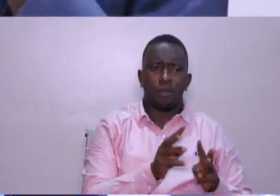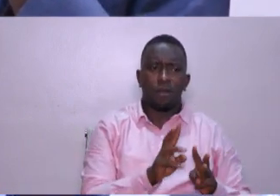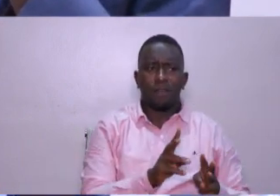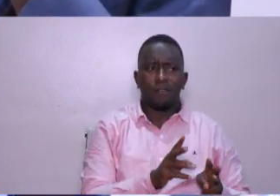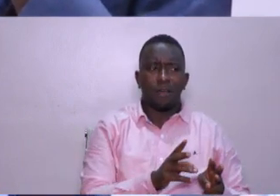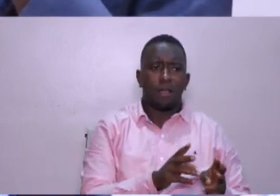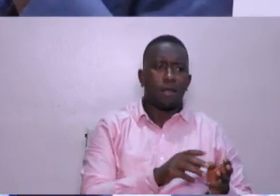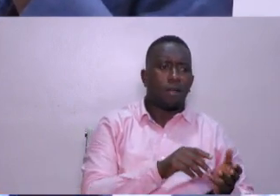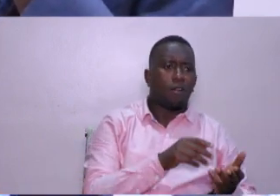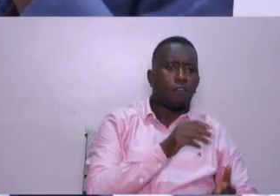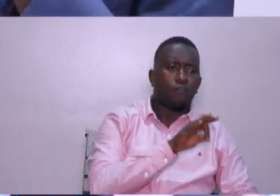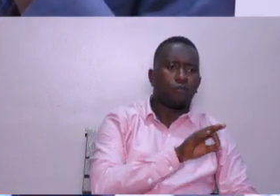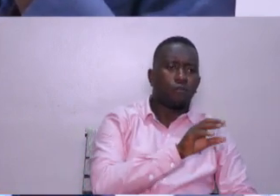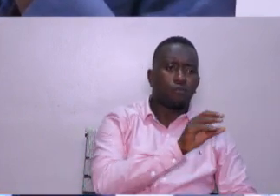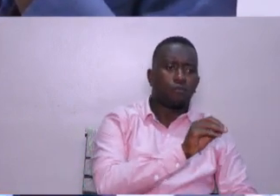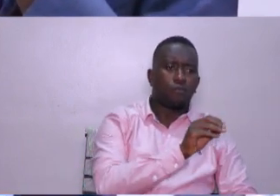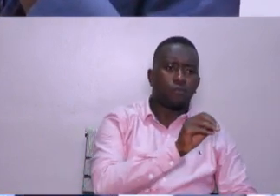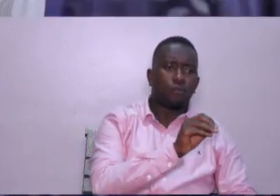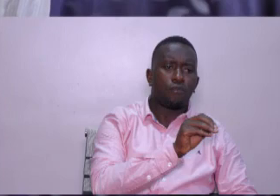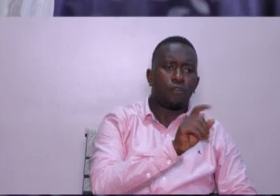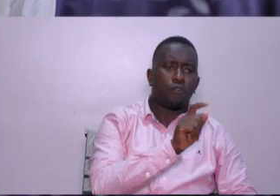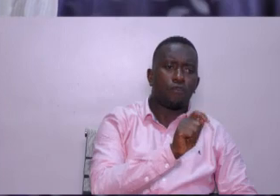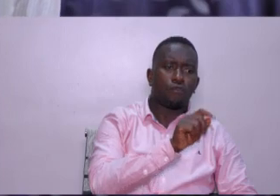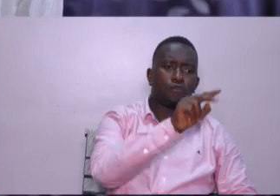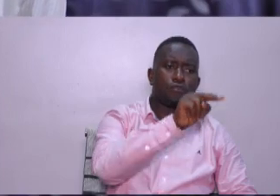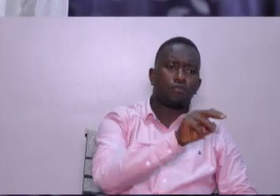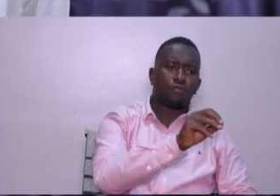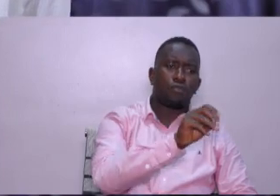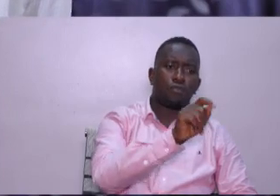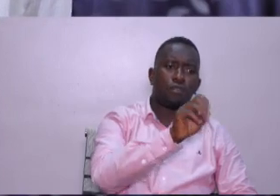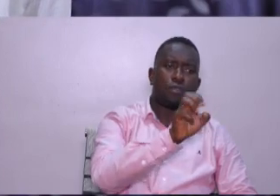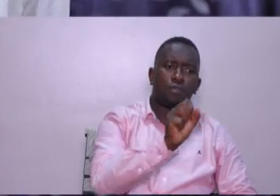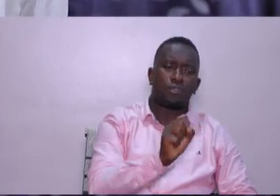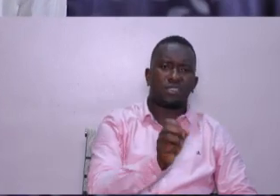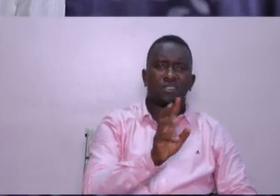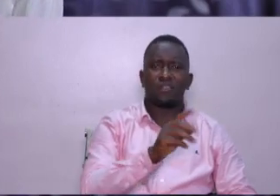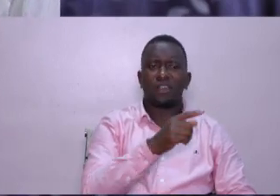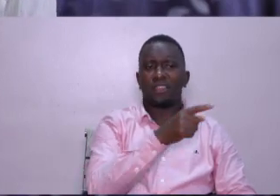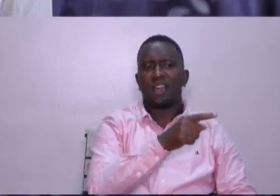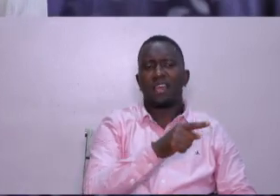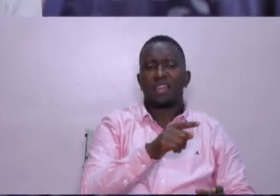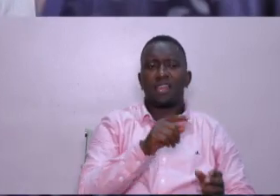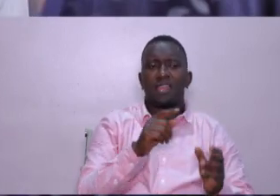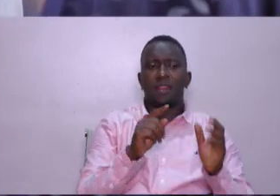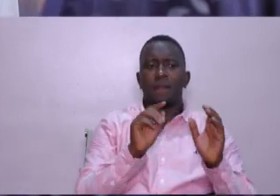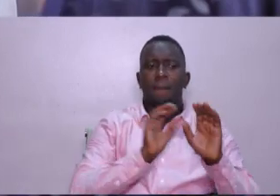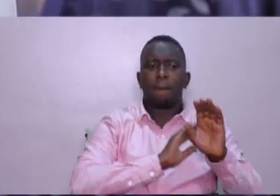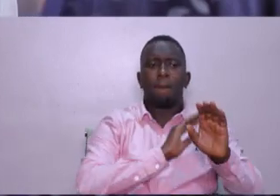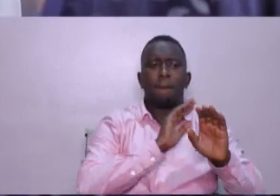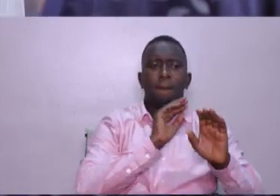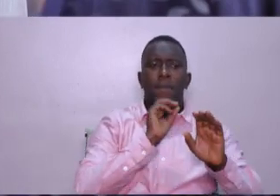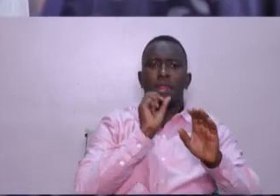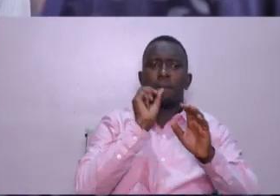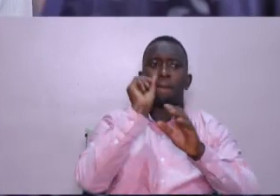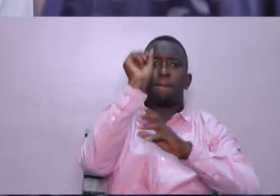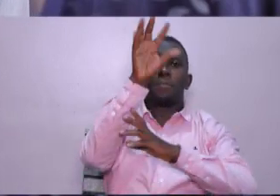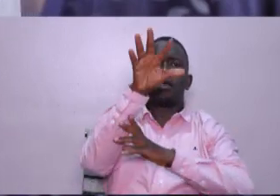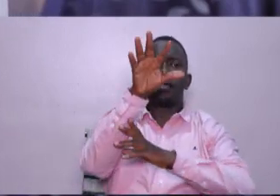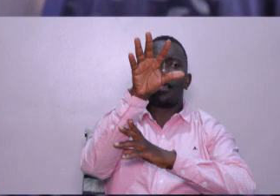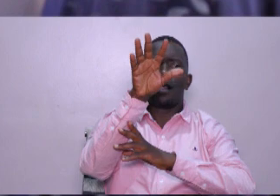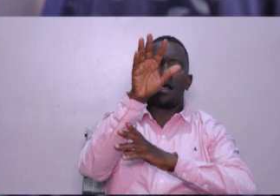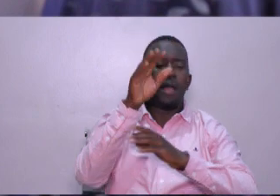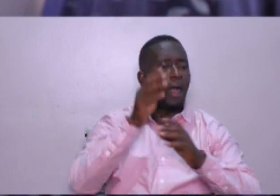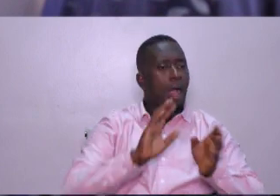like footnotes in PowerPoint? No, actually, we will have a